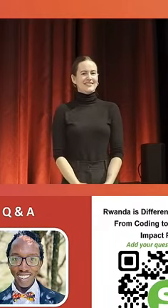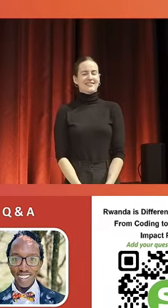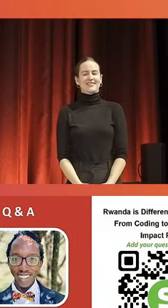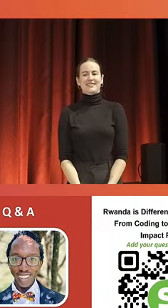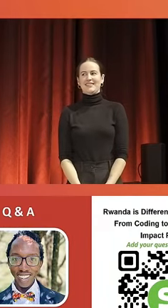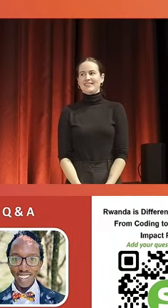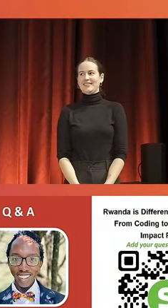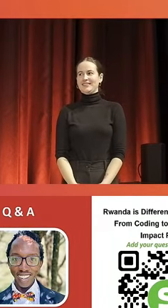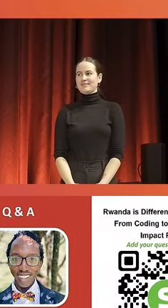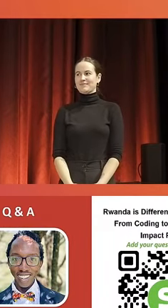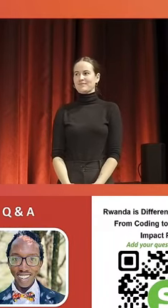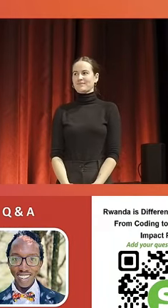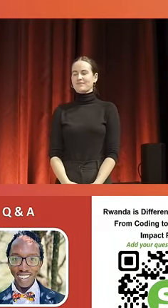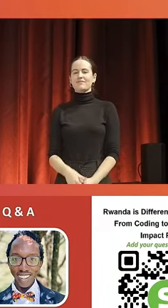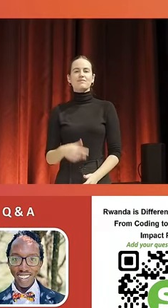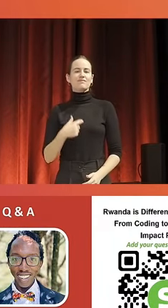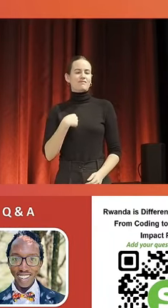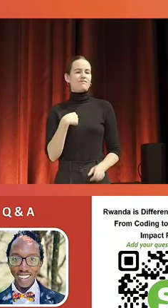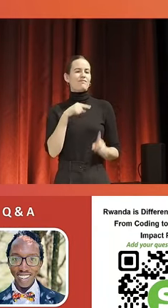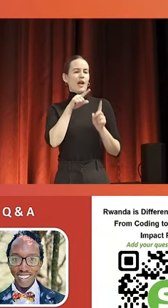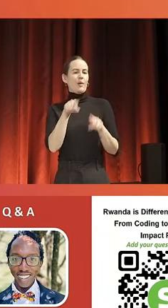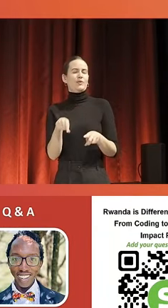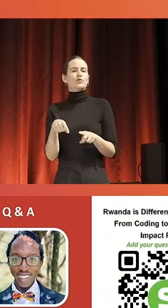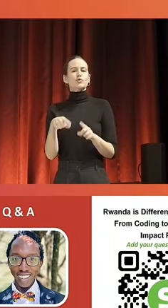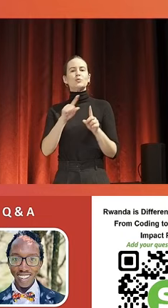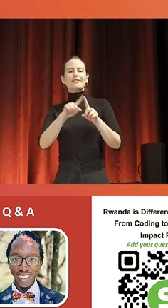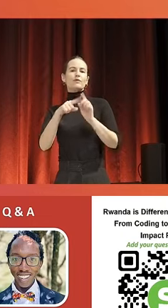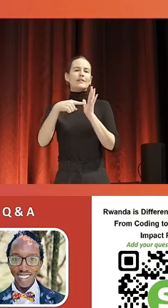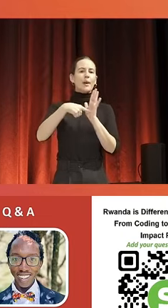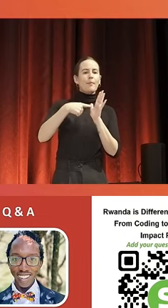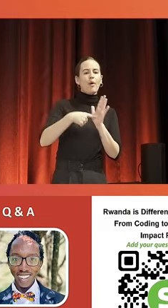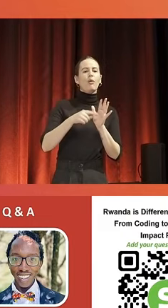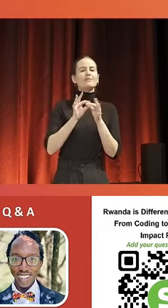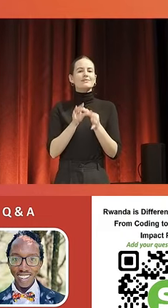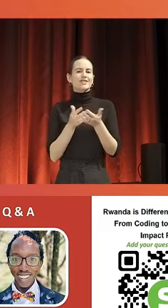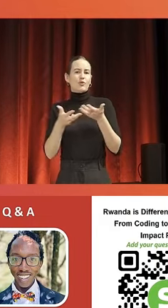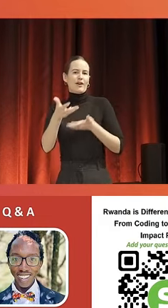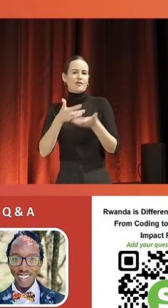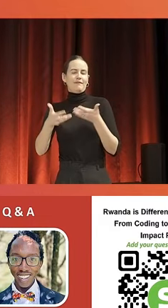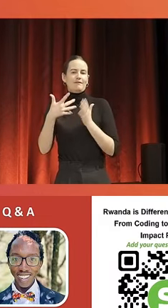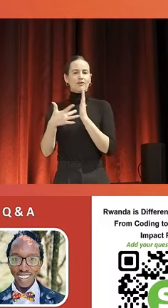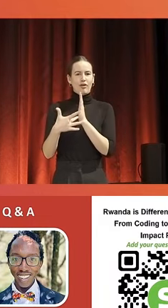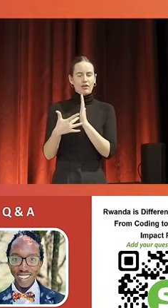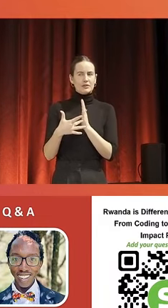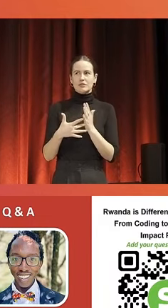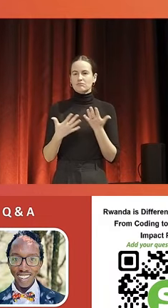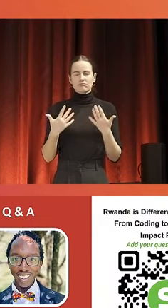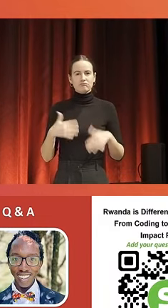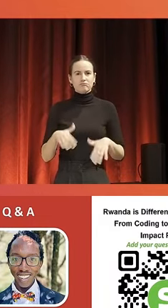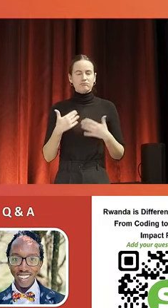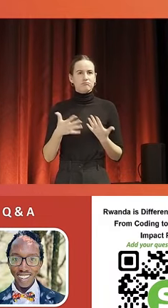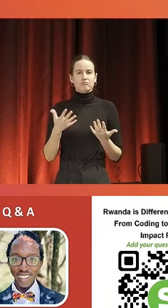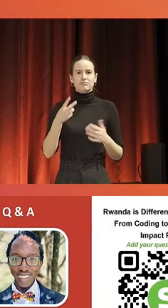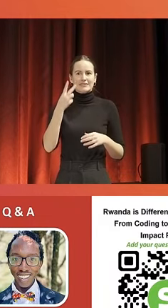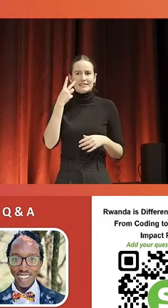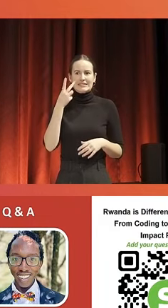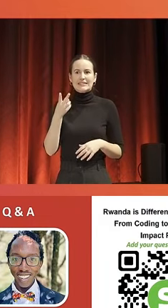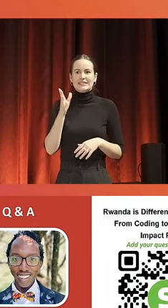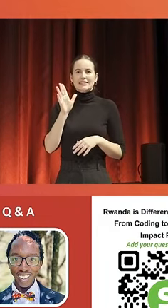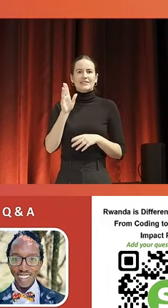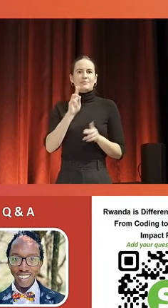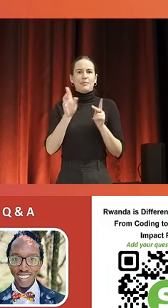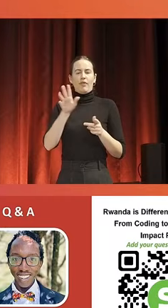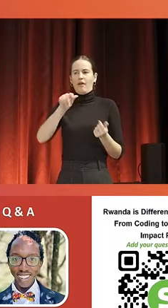to the interactions demos, and it was incredible to see how people are reimagining how